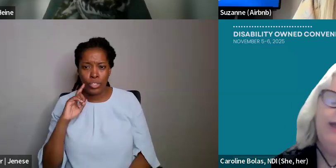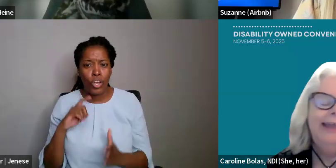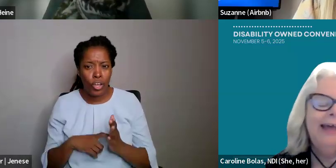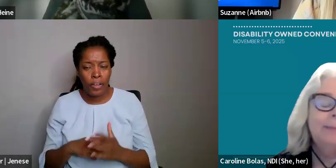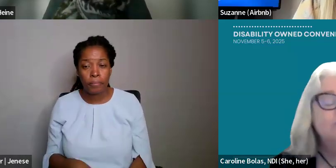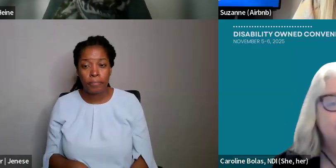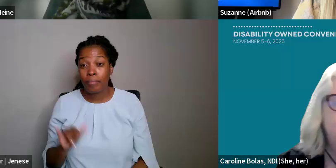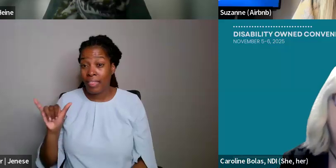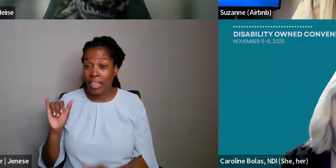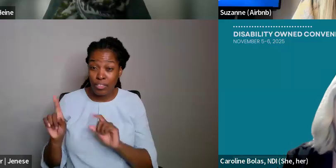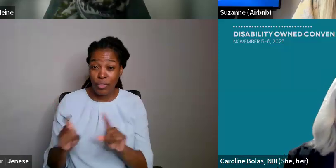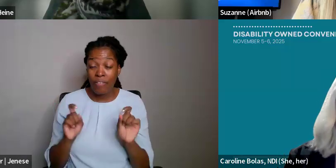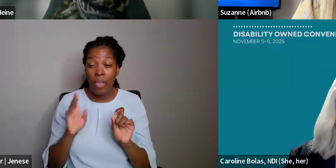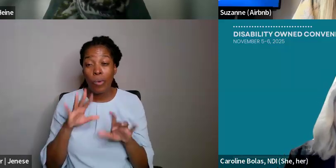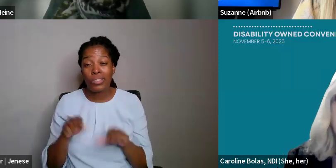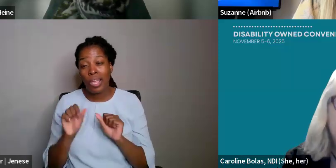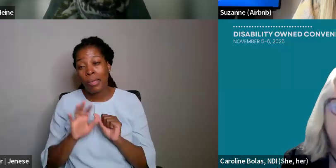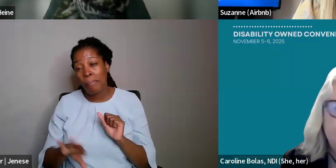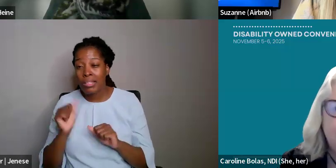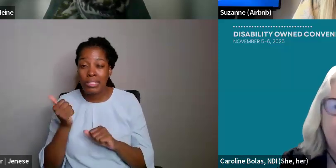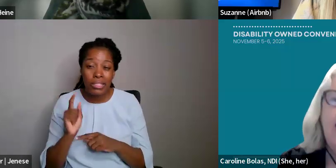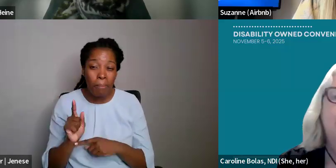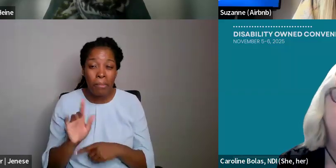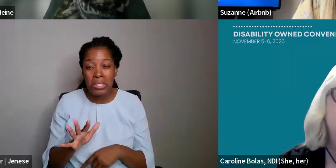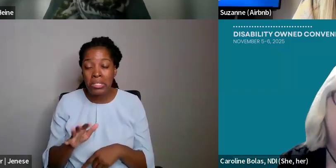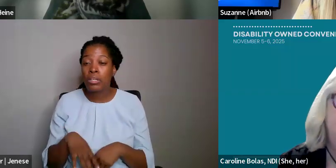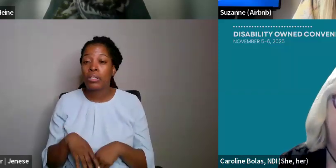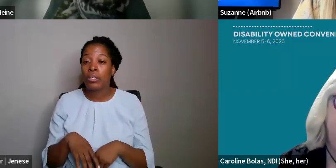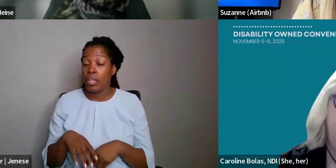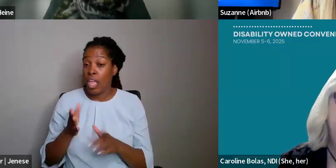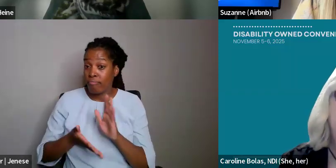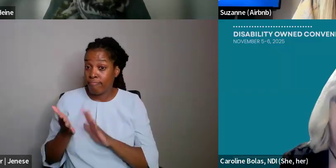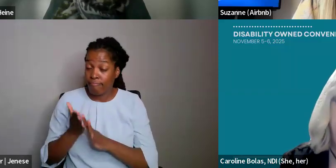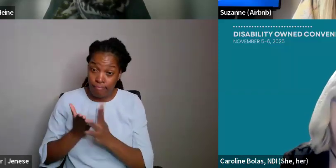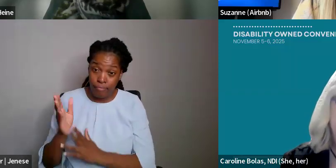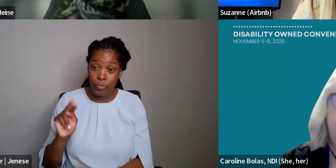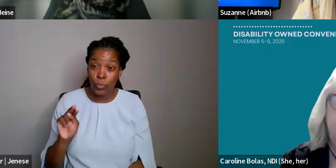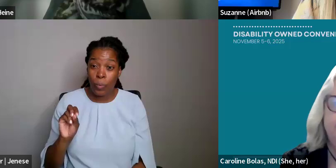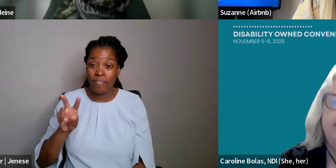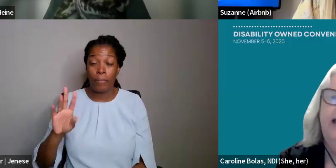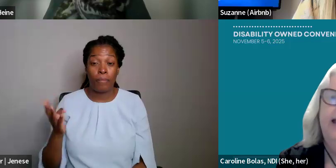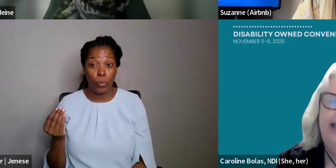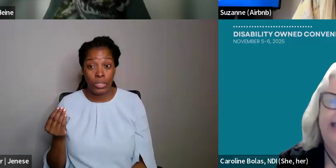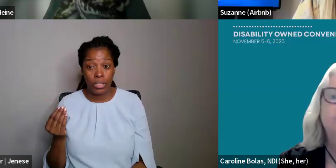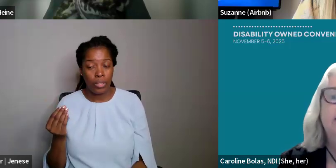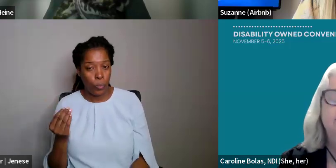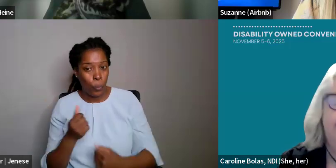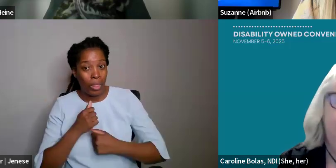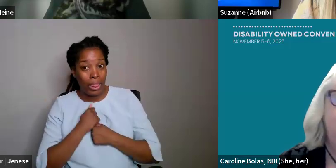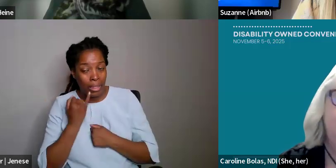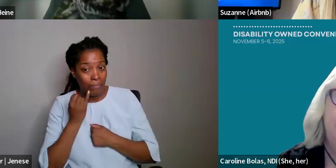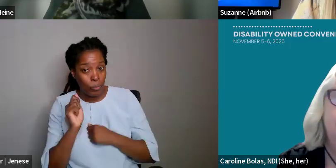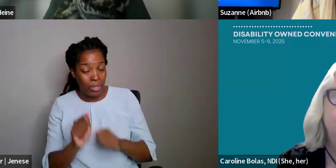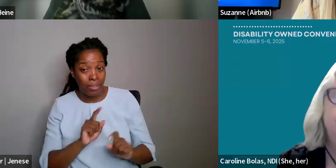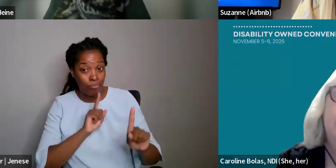or so. It runs to November the 14th, and we would love, love, love you to complete it because, again, it really